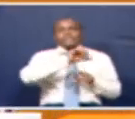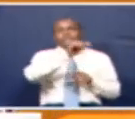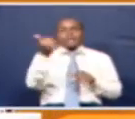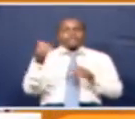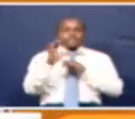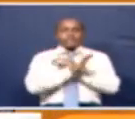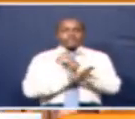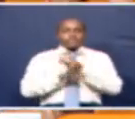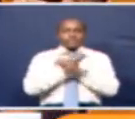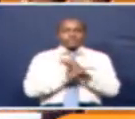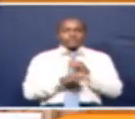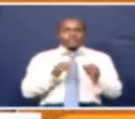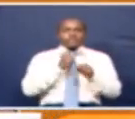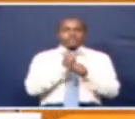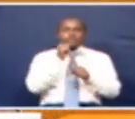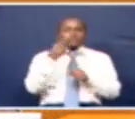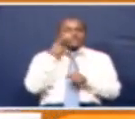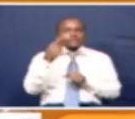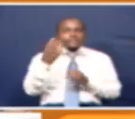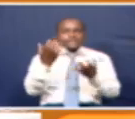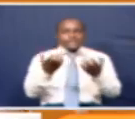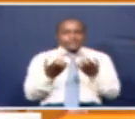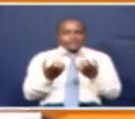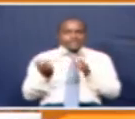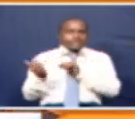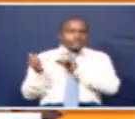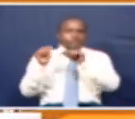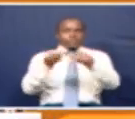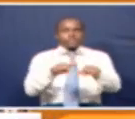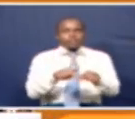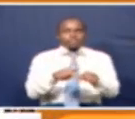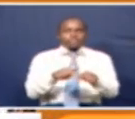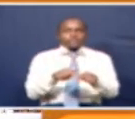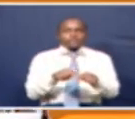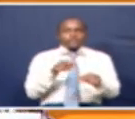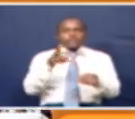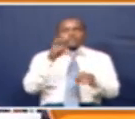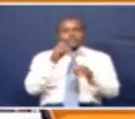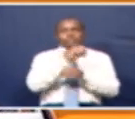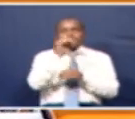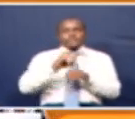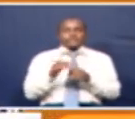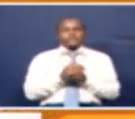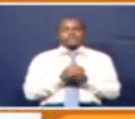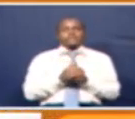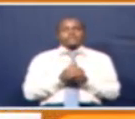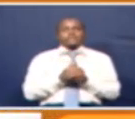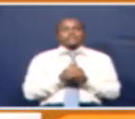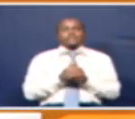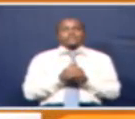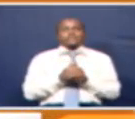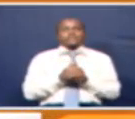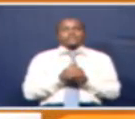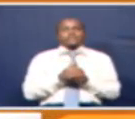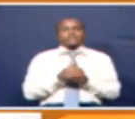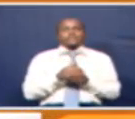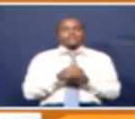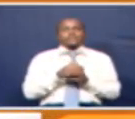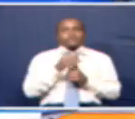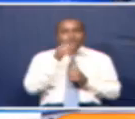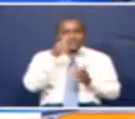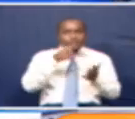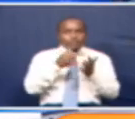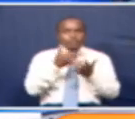country did not see the need to turn out even at 20%, including where the leader of majority 37%. Comes from.